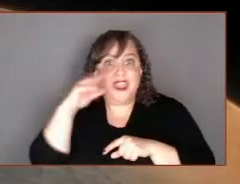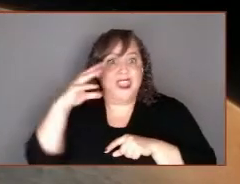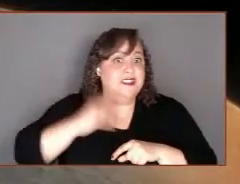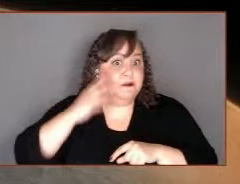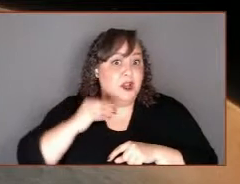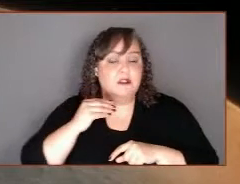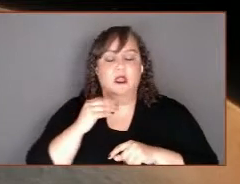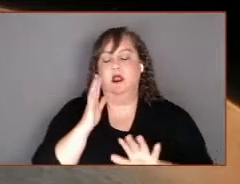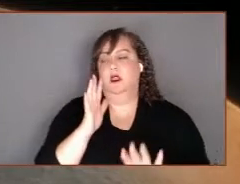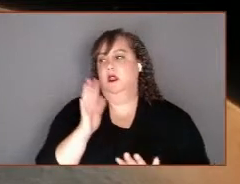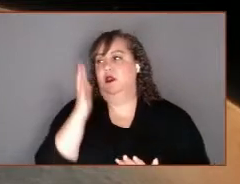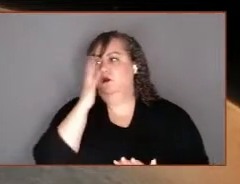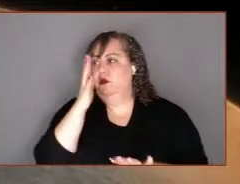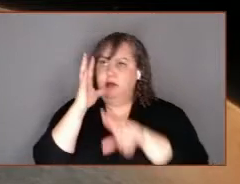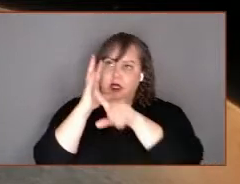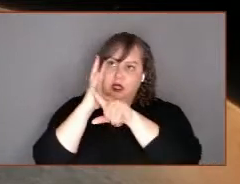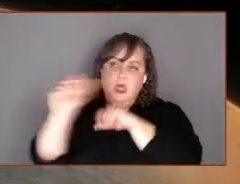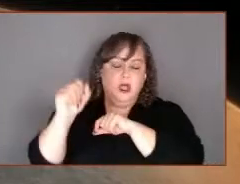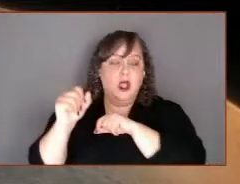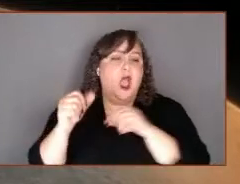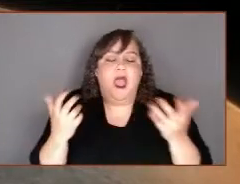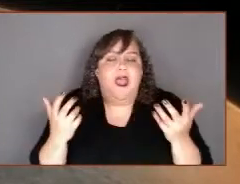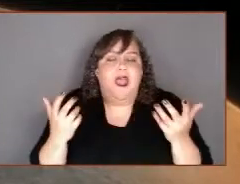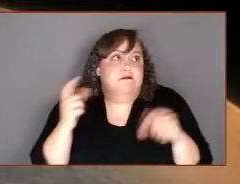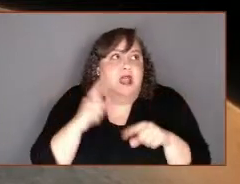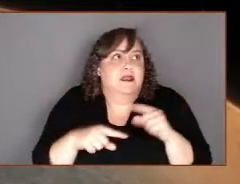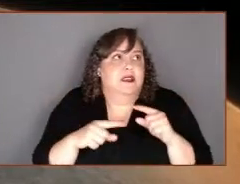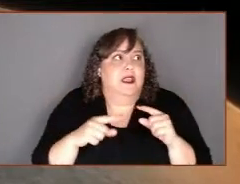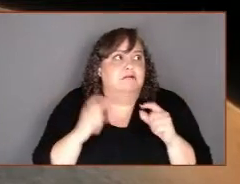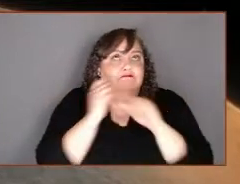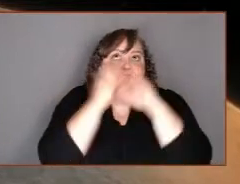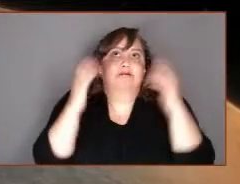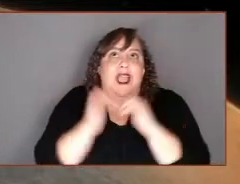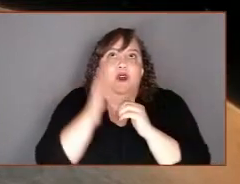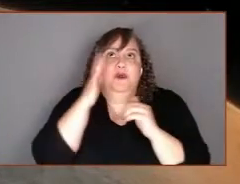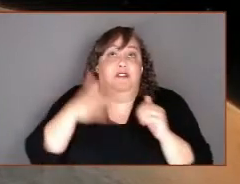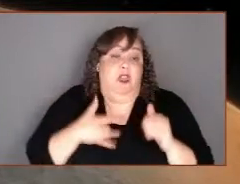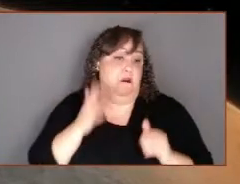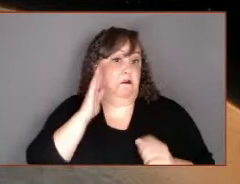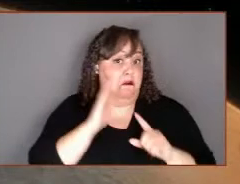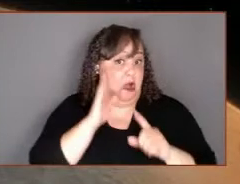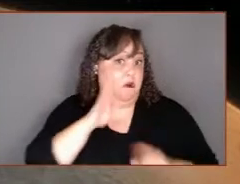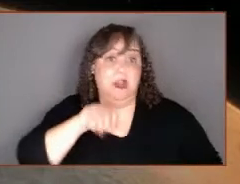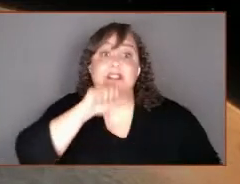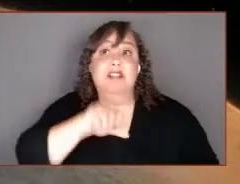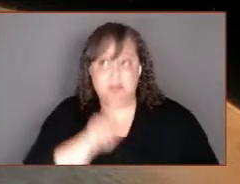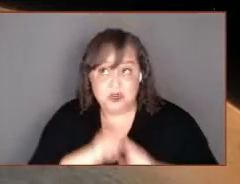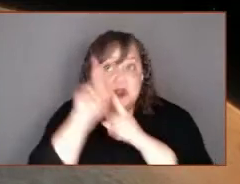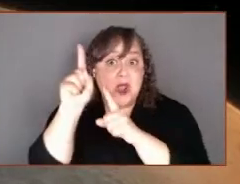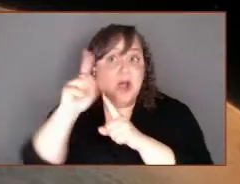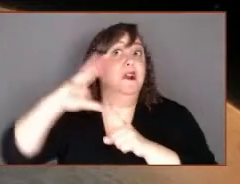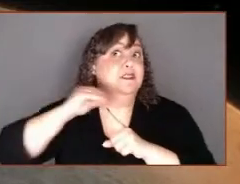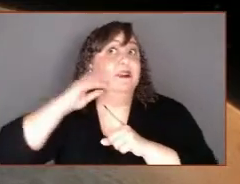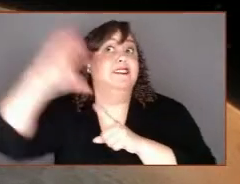so I really couldn't tell you how it would feel, but I would love to go and have that experience and then come back and describe it to you.